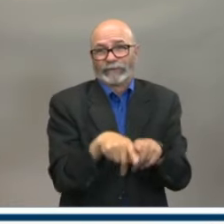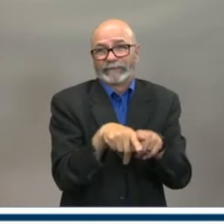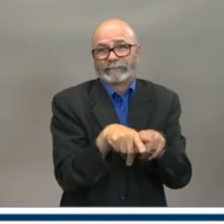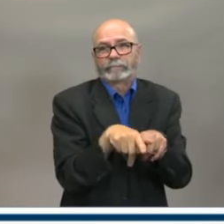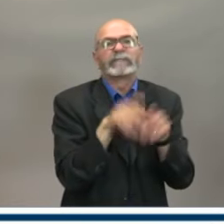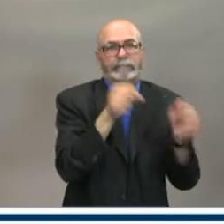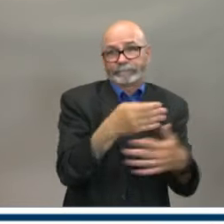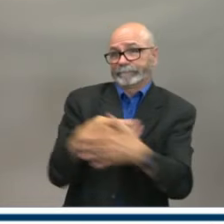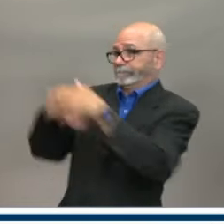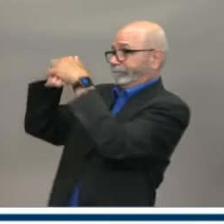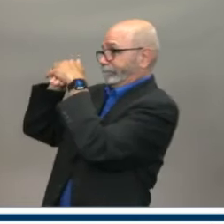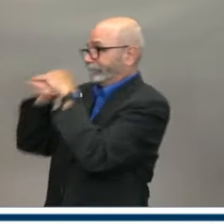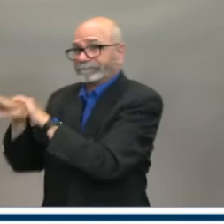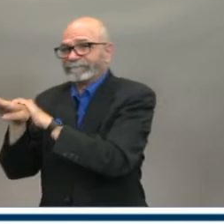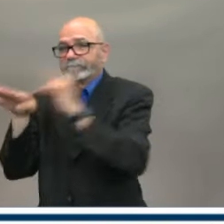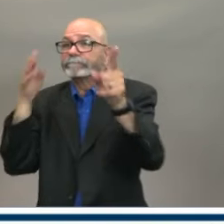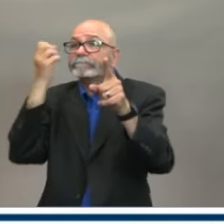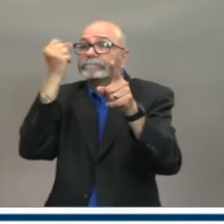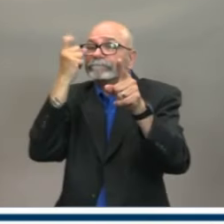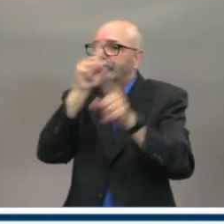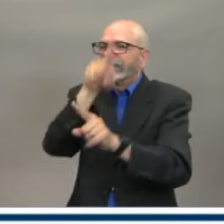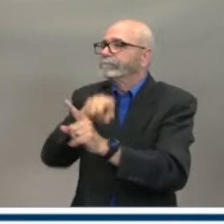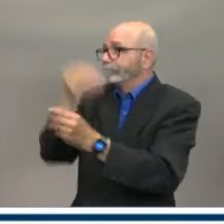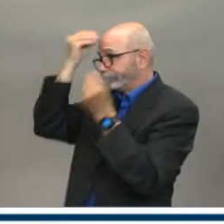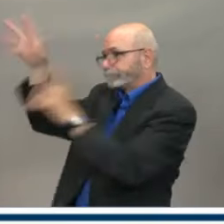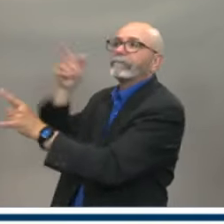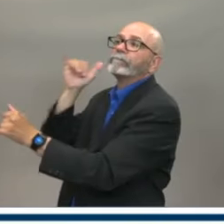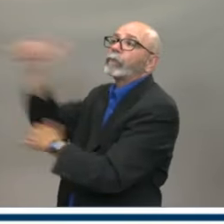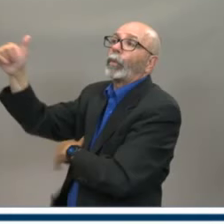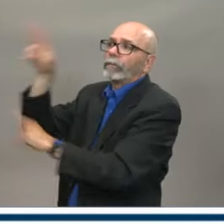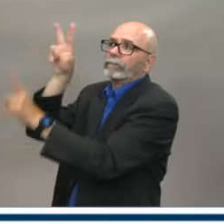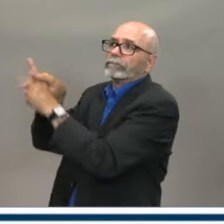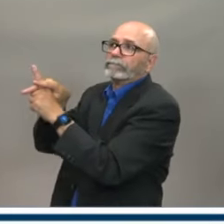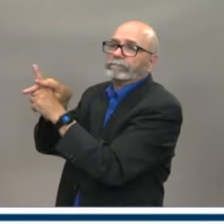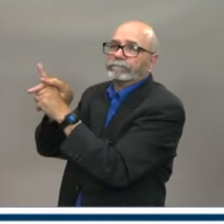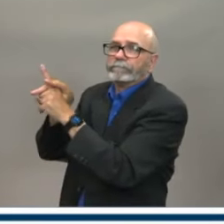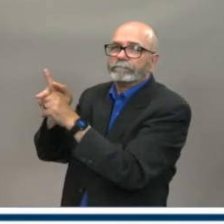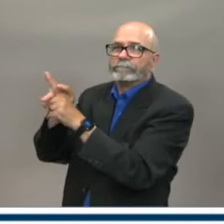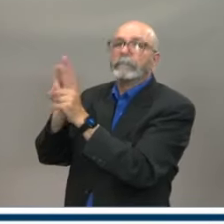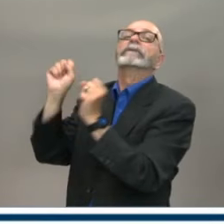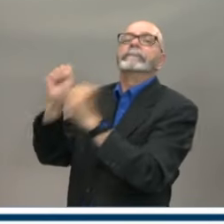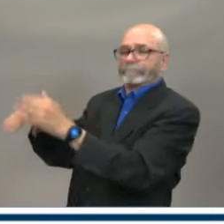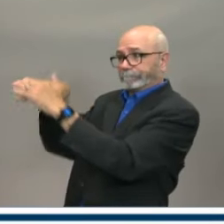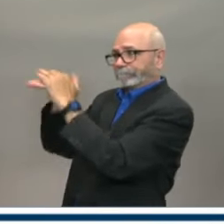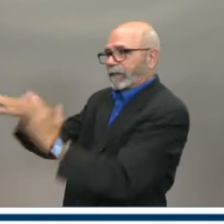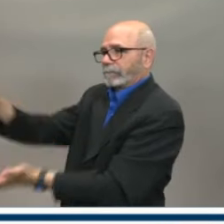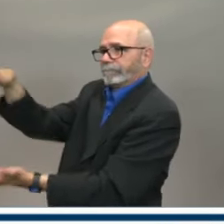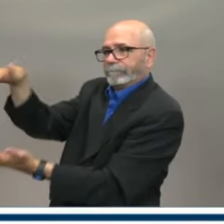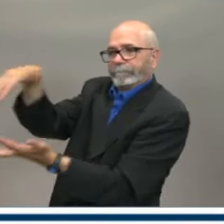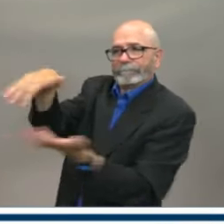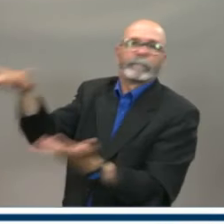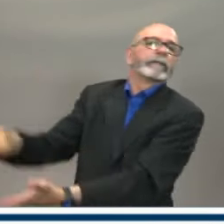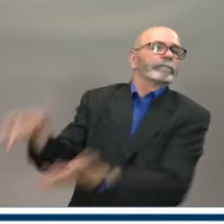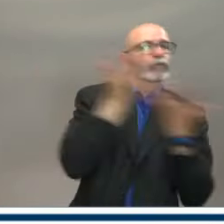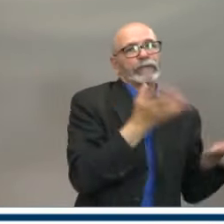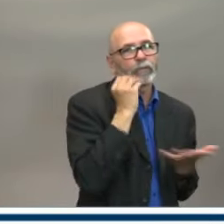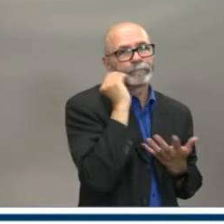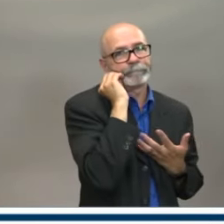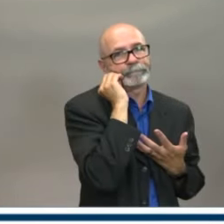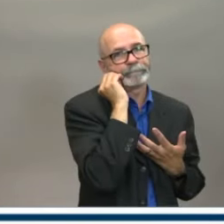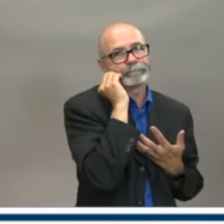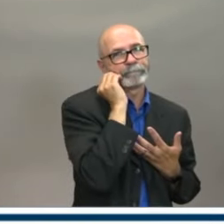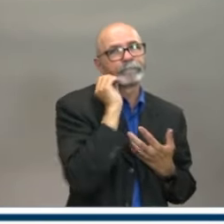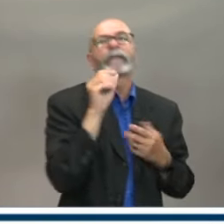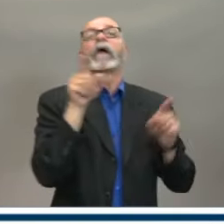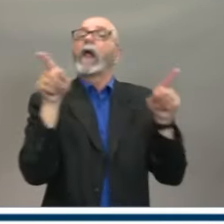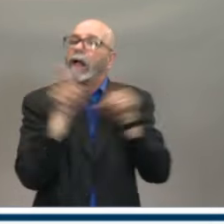Staff in my office are giving public health advice to the Department of Education and Early Childhood Development around